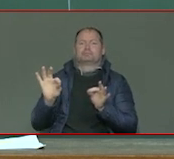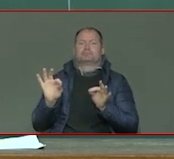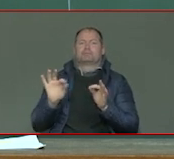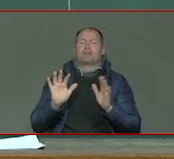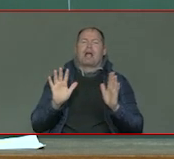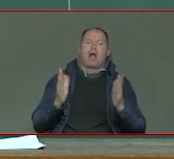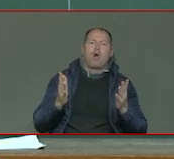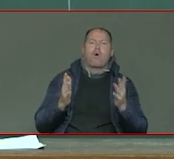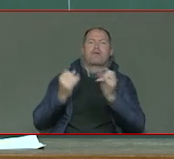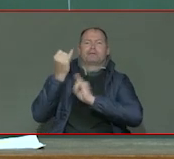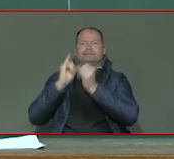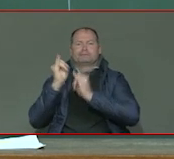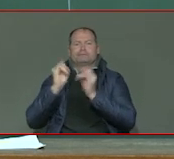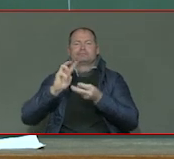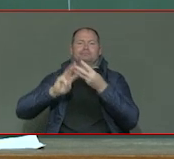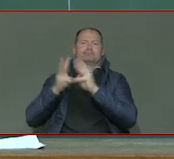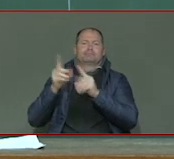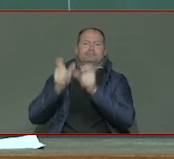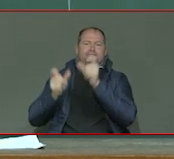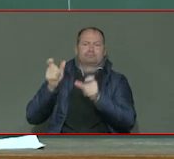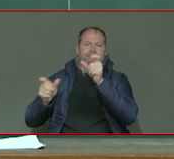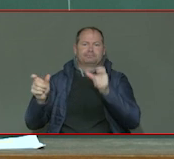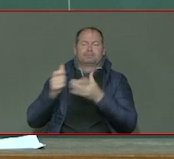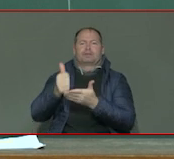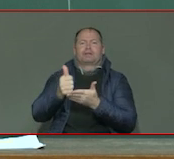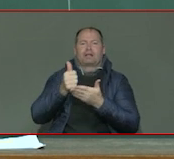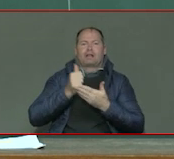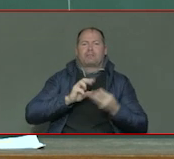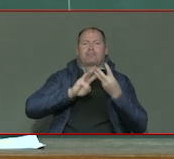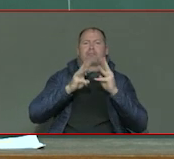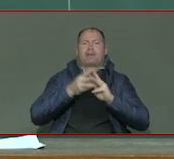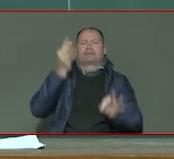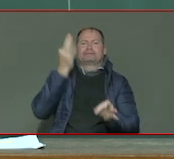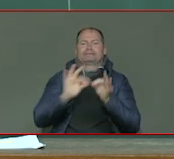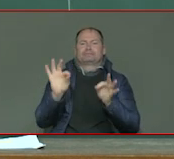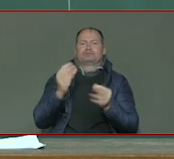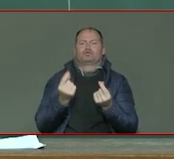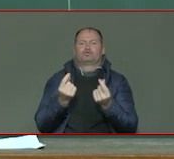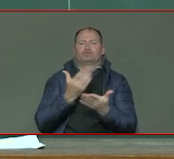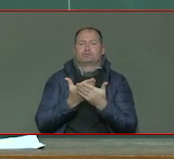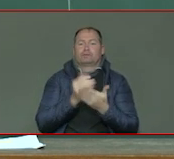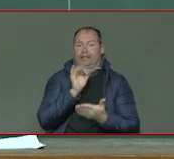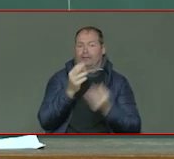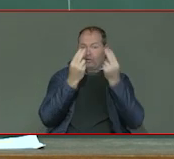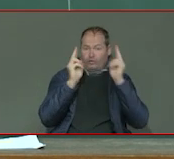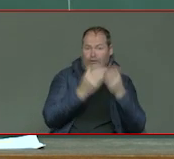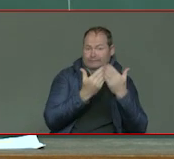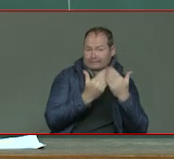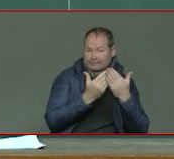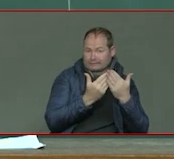by mathematicians, and it is, if you take mathematics at university, you're going to